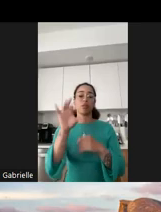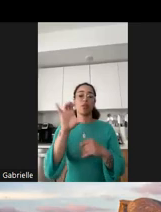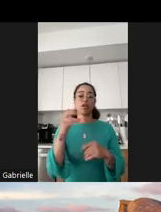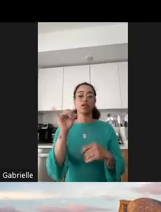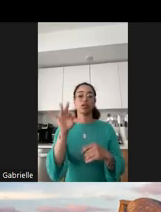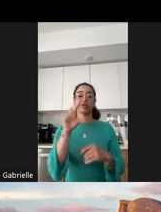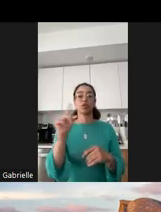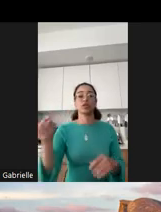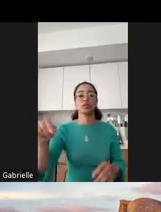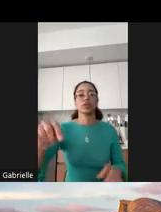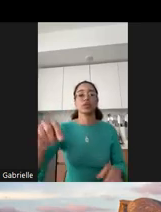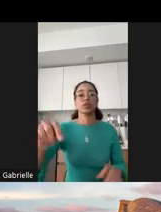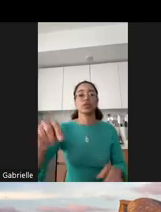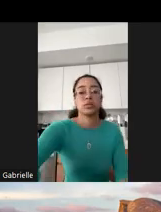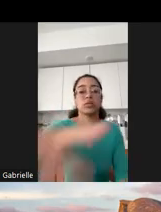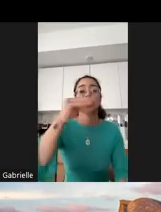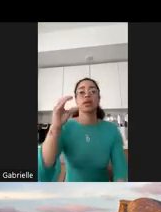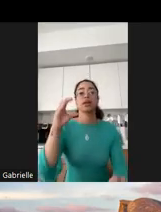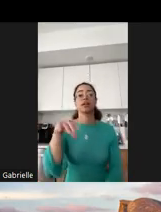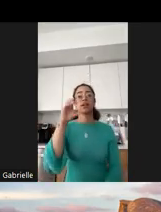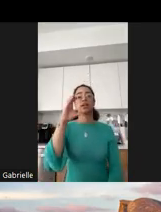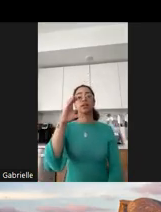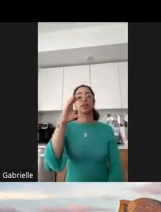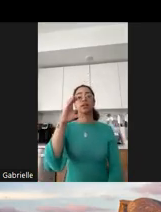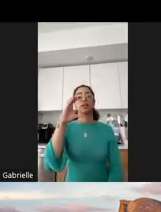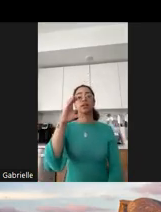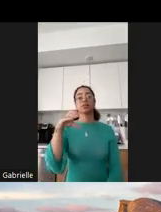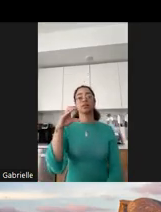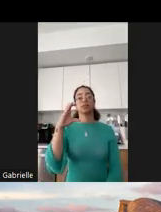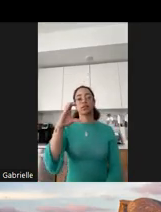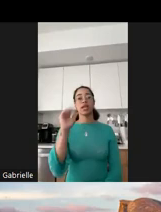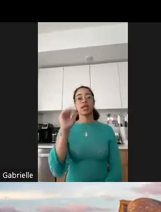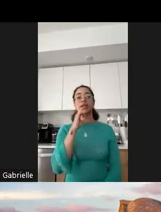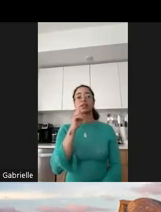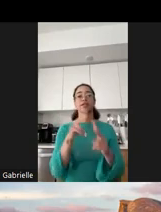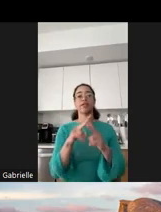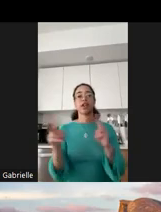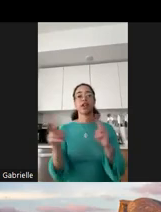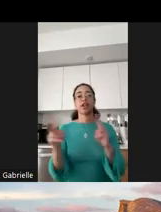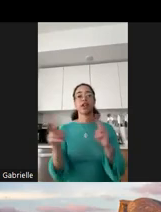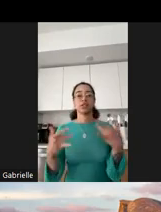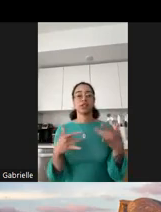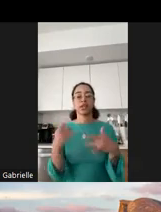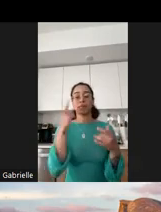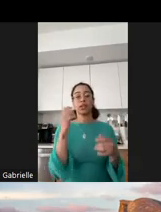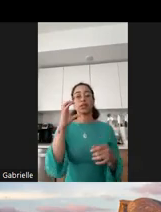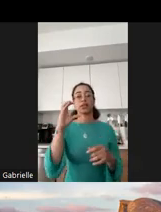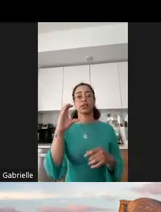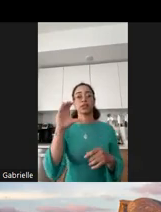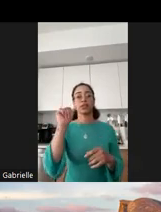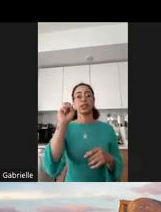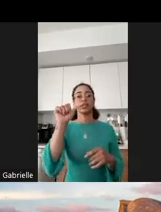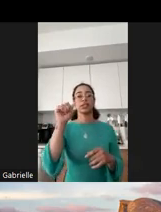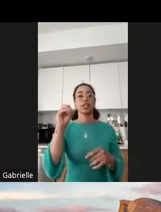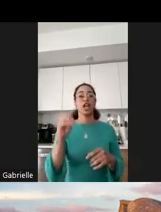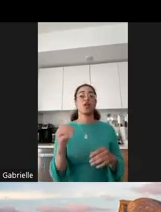very, extremely excited about this particular survey. The CASEO survey is a partnership that we have with the